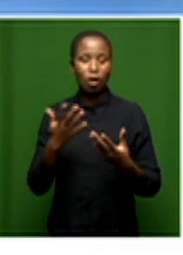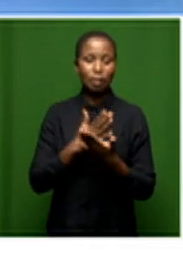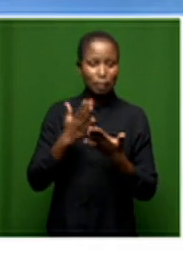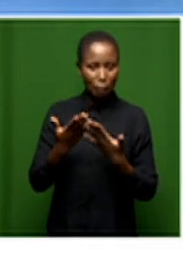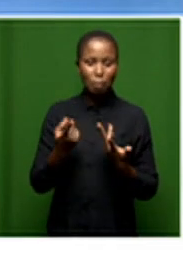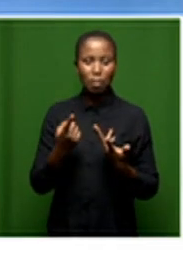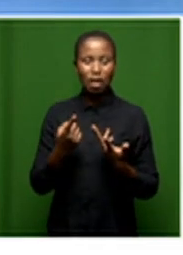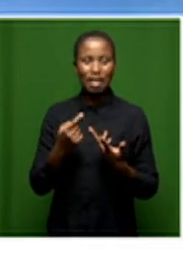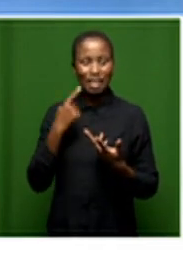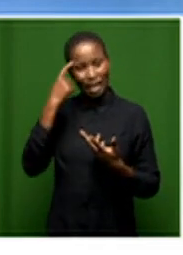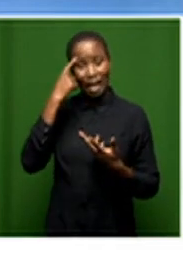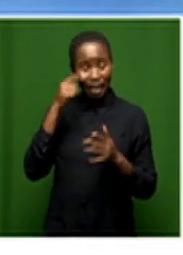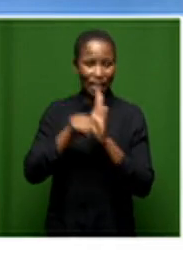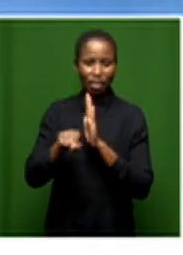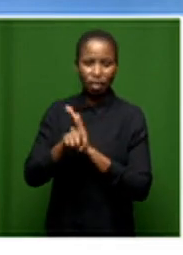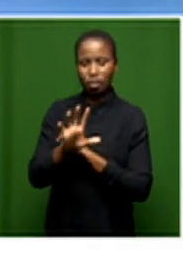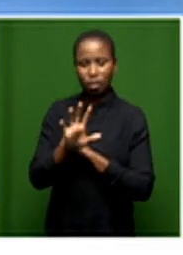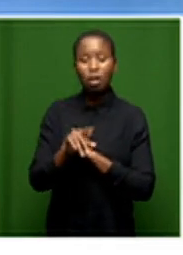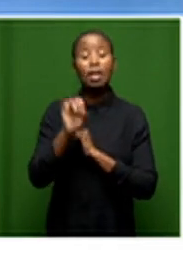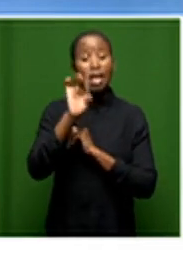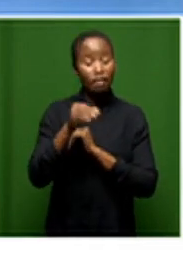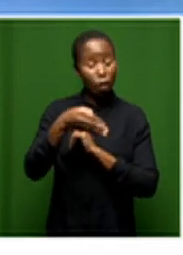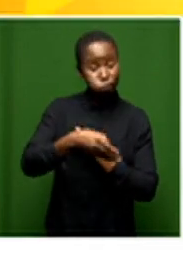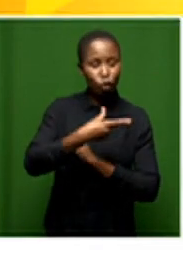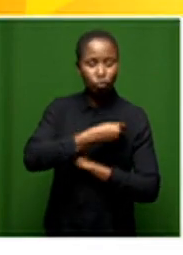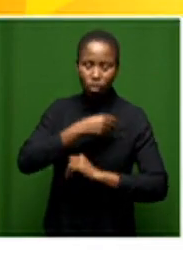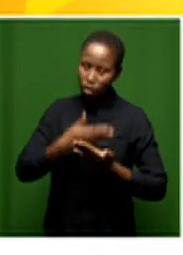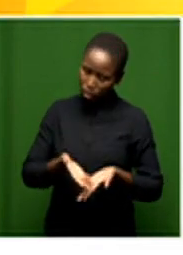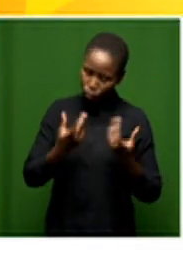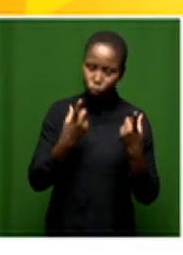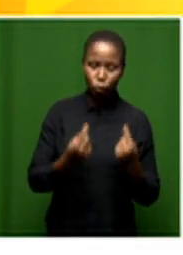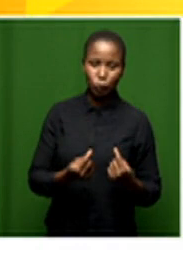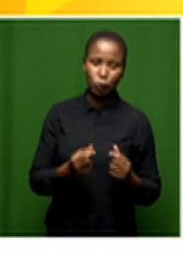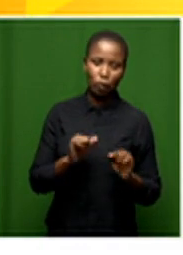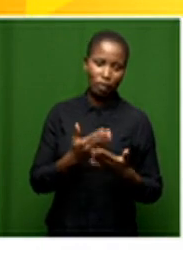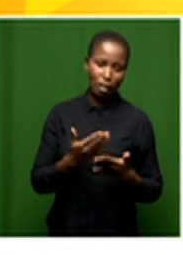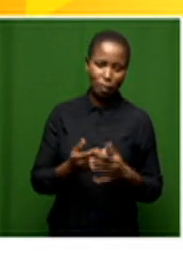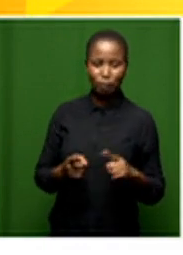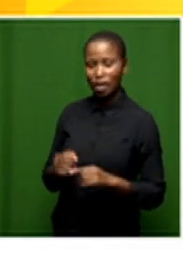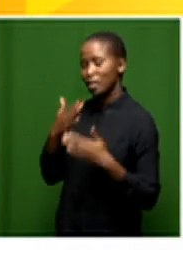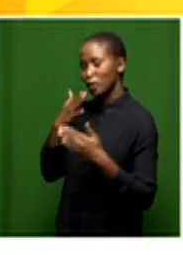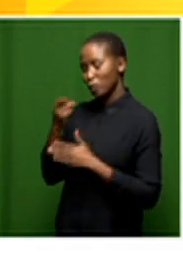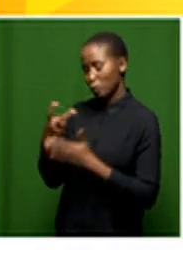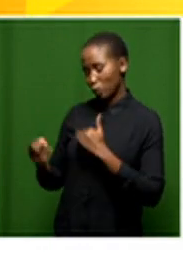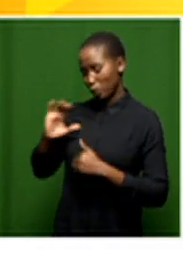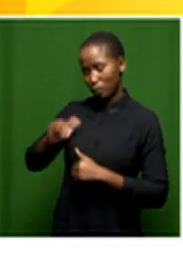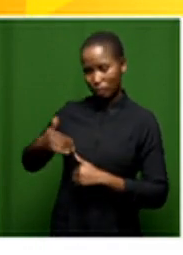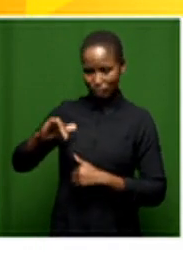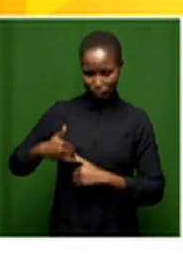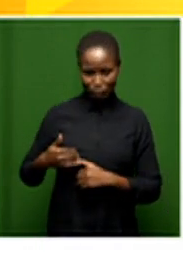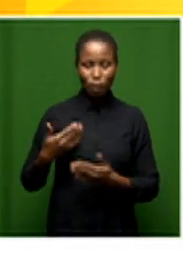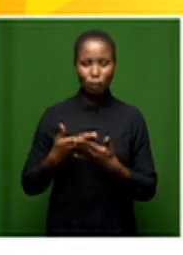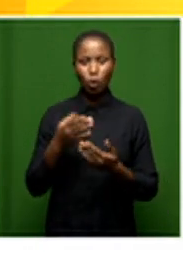encourage people to get the jab when it's available. All right, we'll leave it there. Ladies, thank you, both of you. Health Attaché at the US